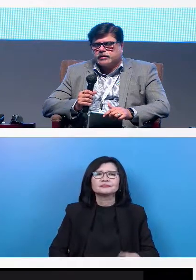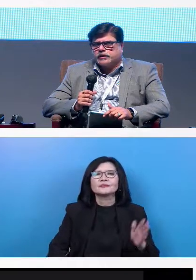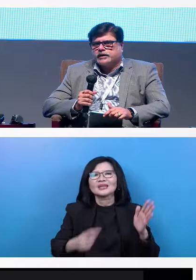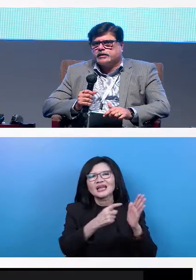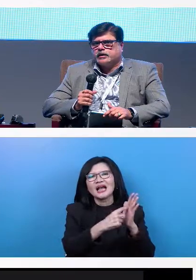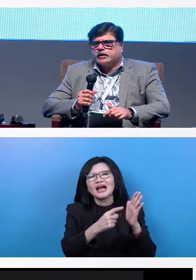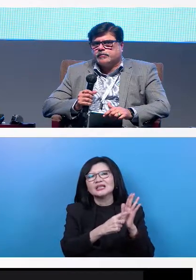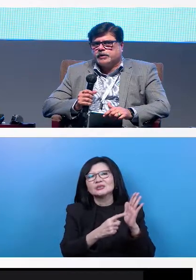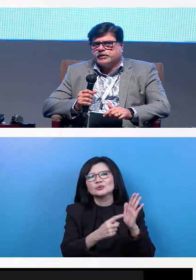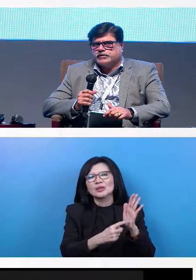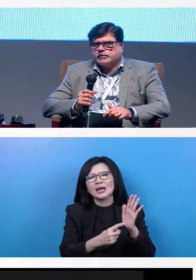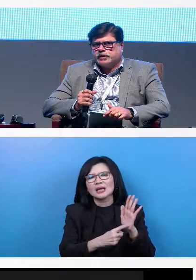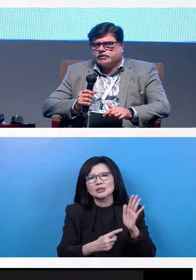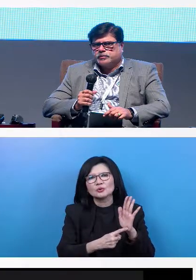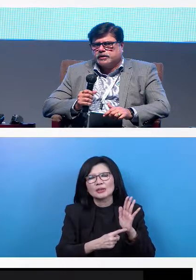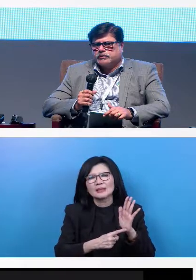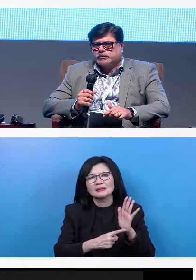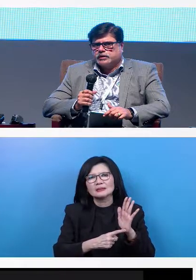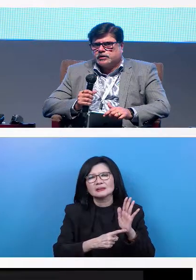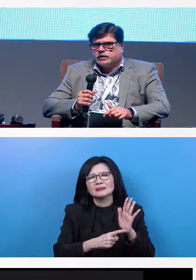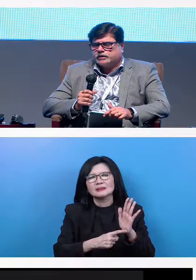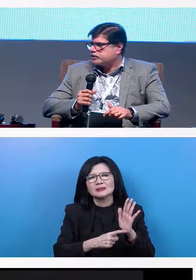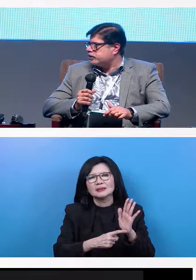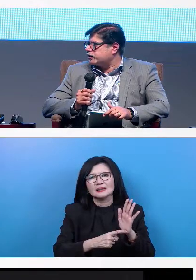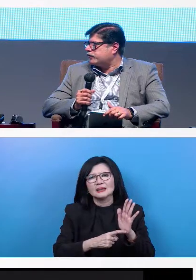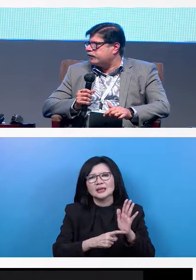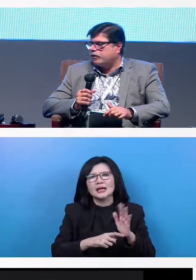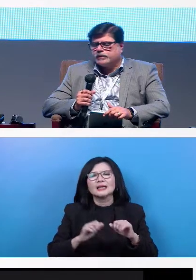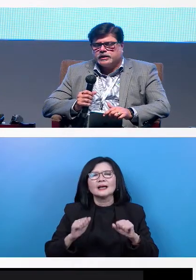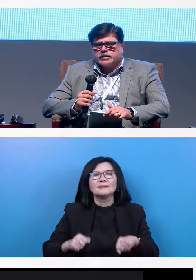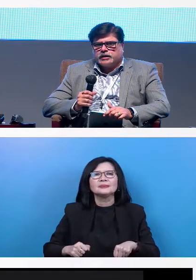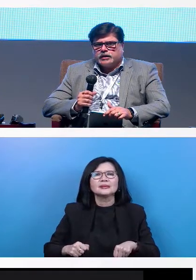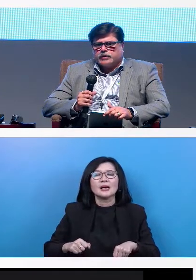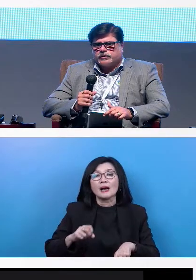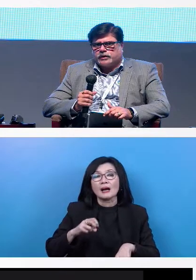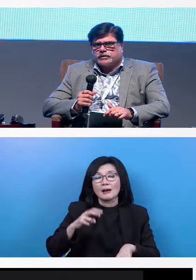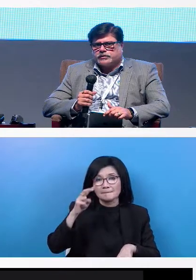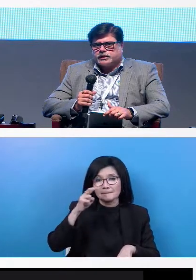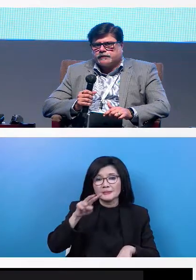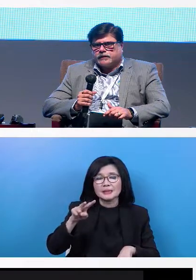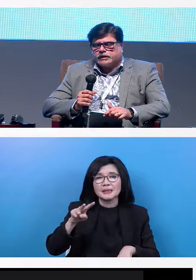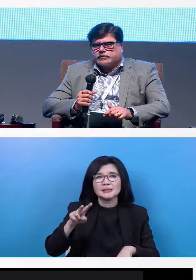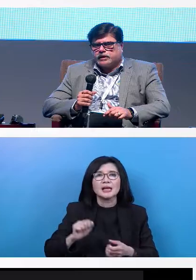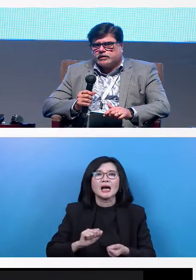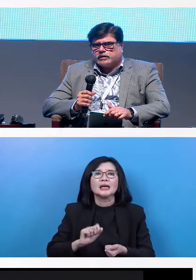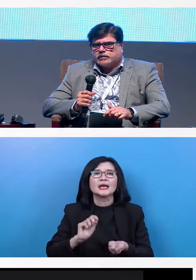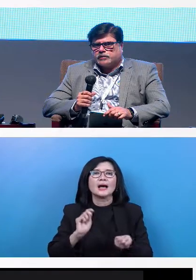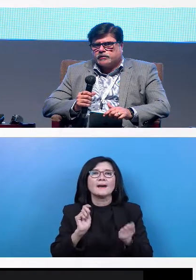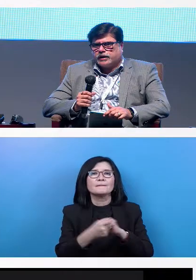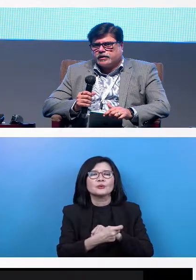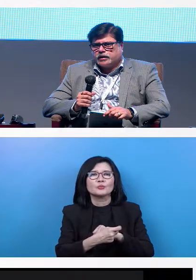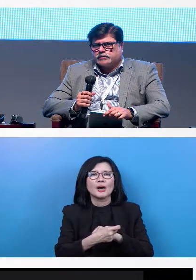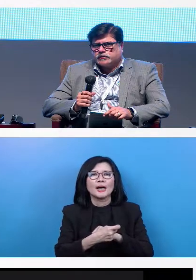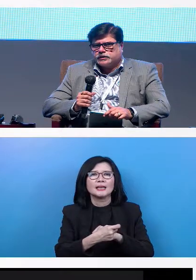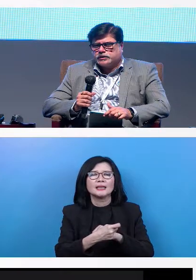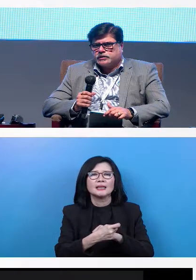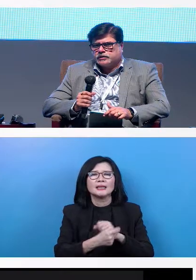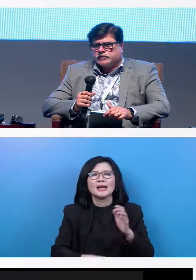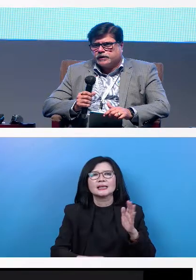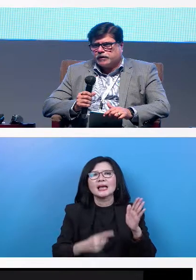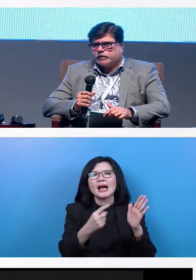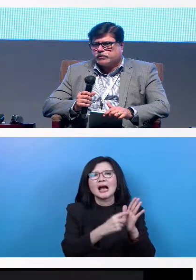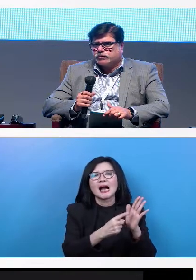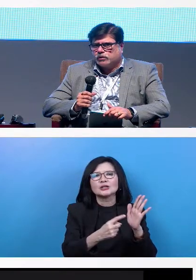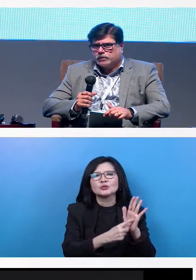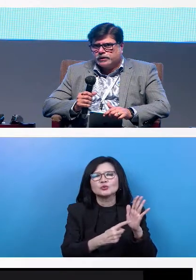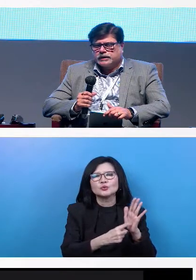through currently emergency management legislation reform, and we're trying to see if we can strengthen some of the areas which